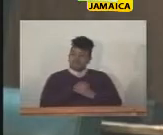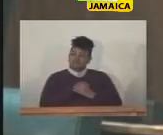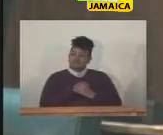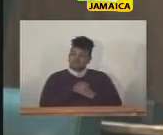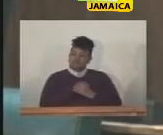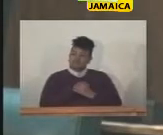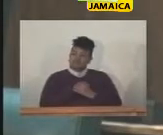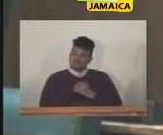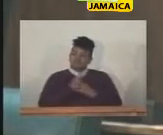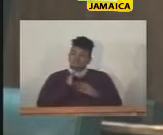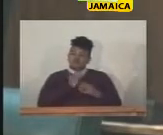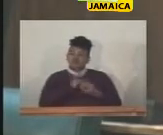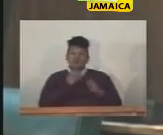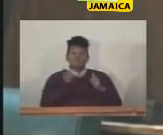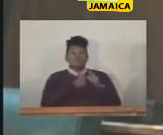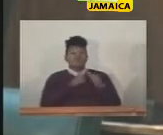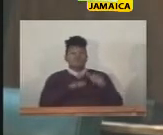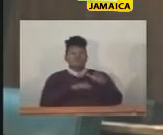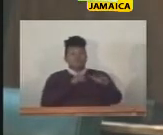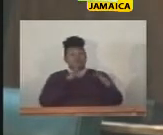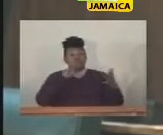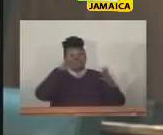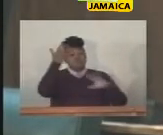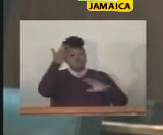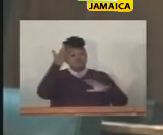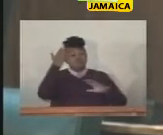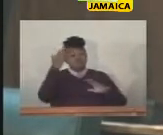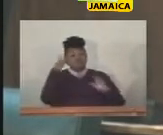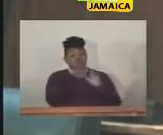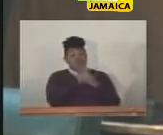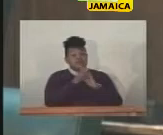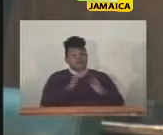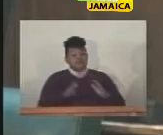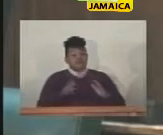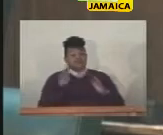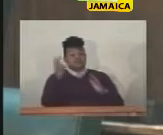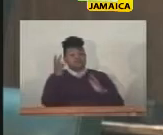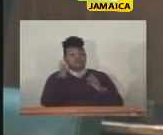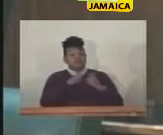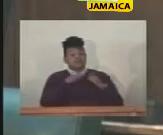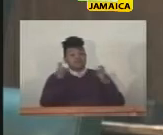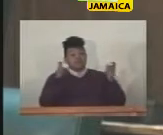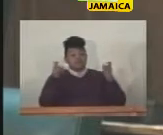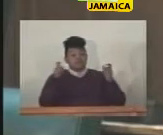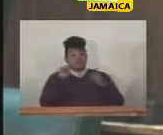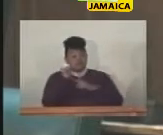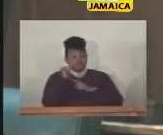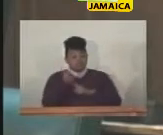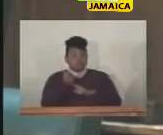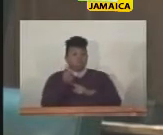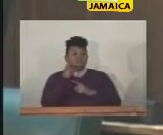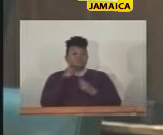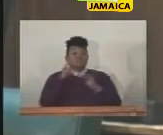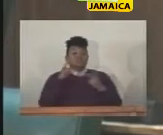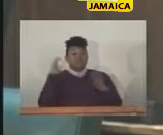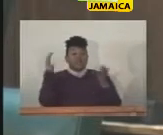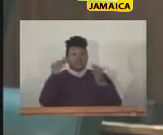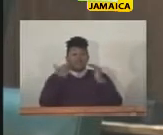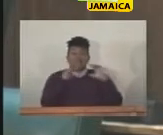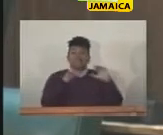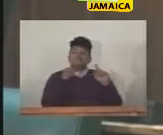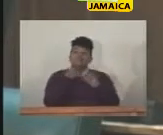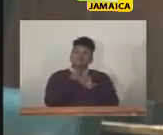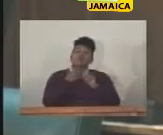Our first step in disrupting criminality, second in managing the situation and limiting the impact on the wider